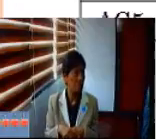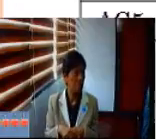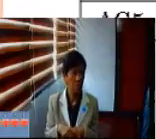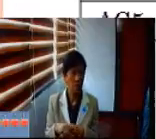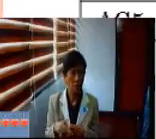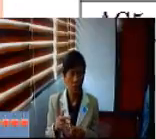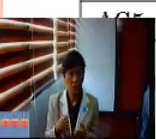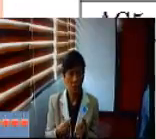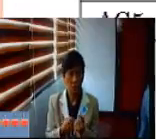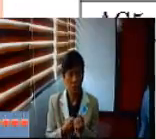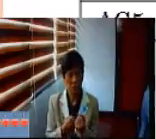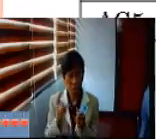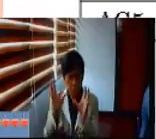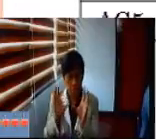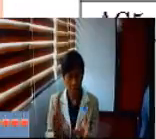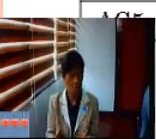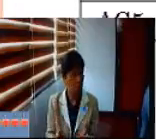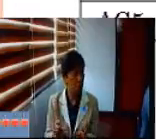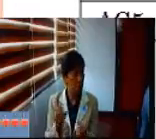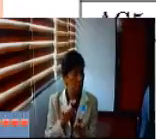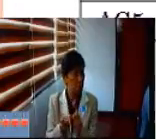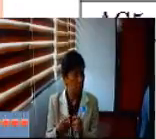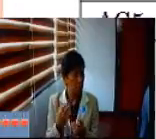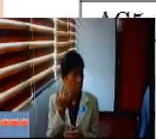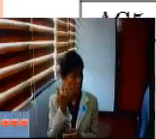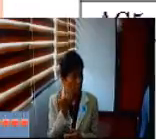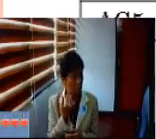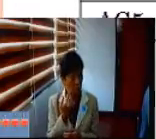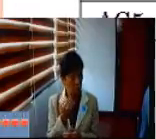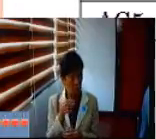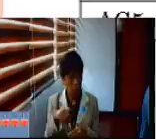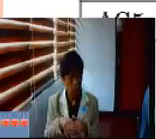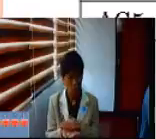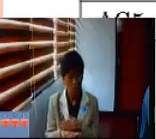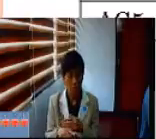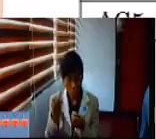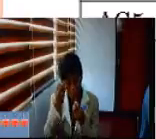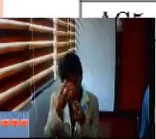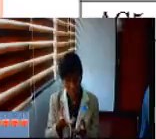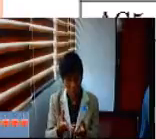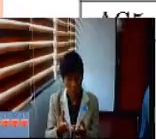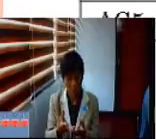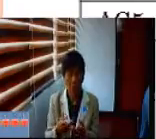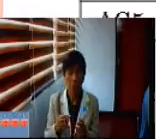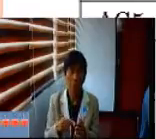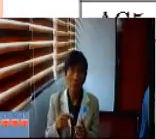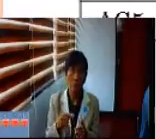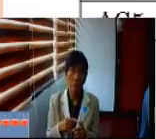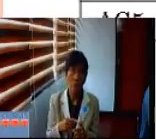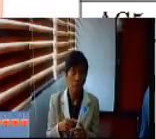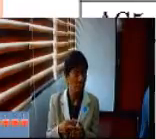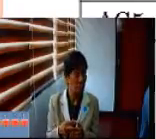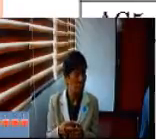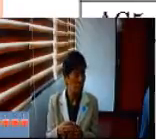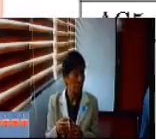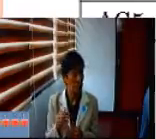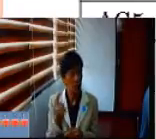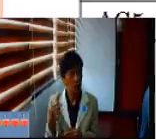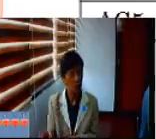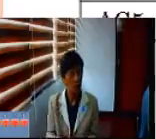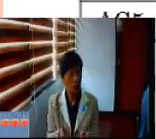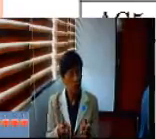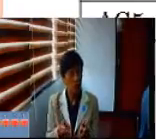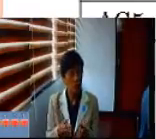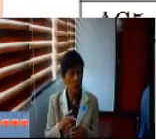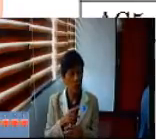change based on their perception, kulang. Access to information. And then adaptive strategy,